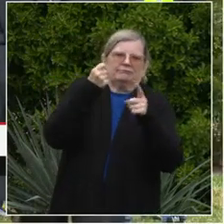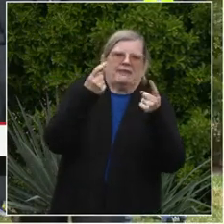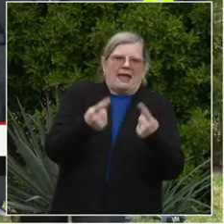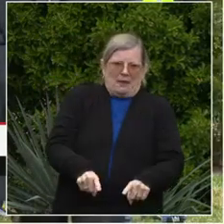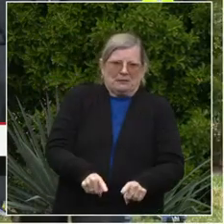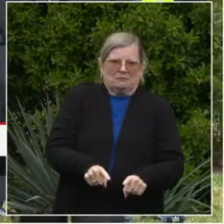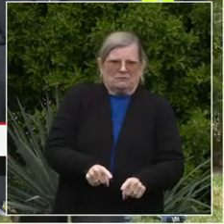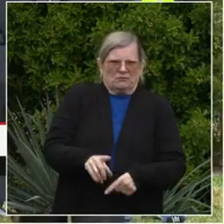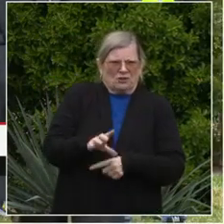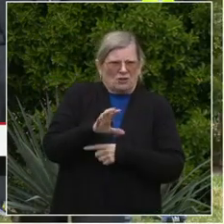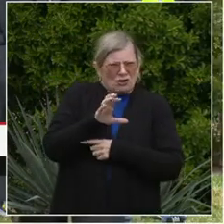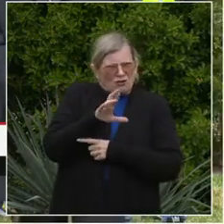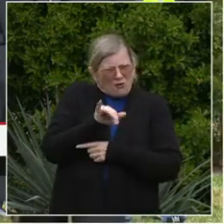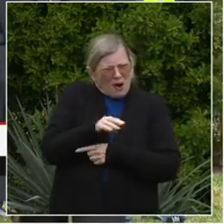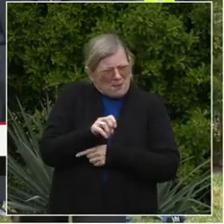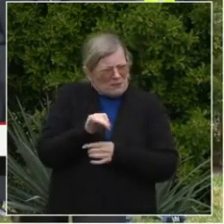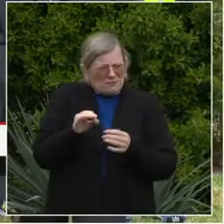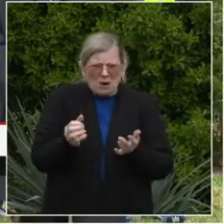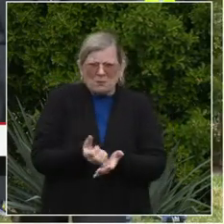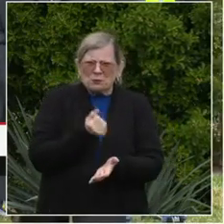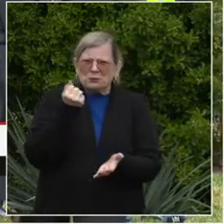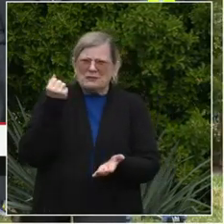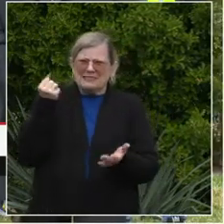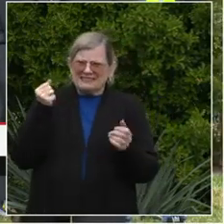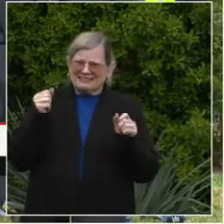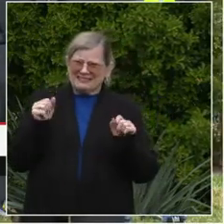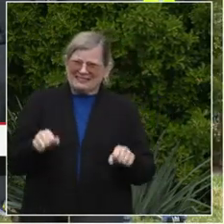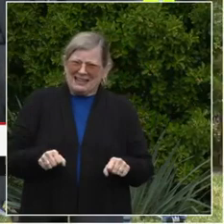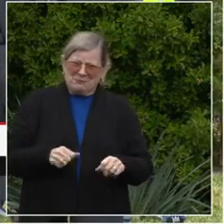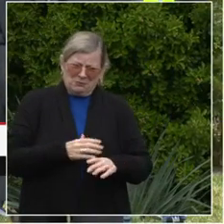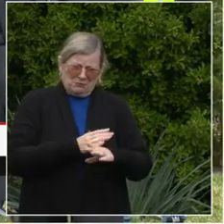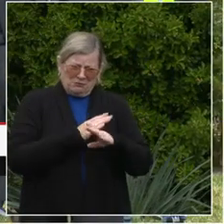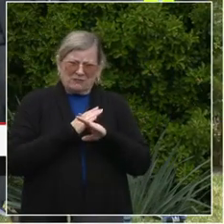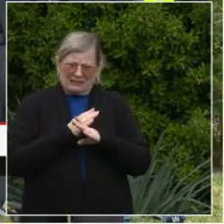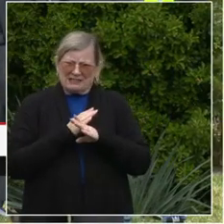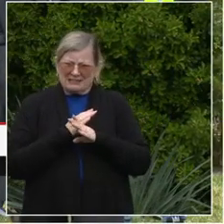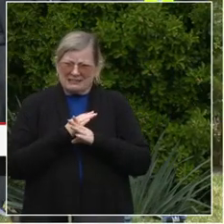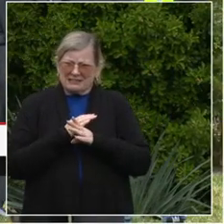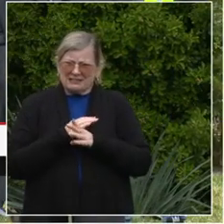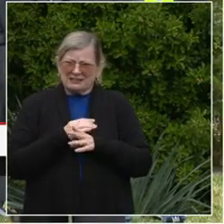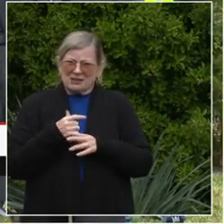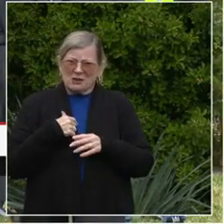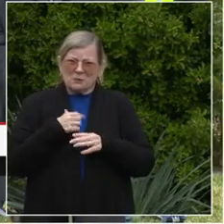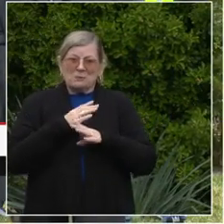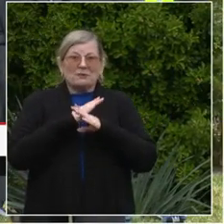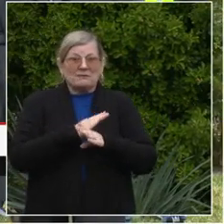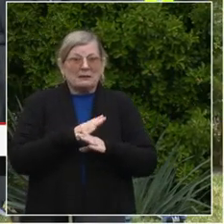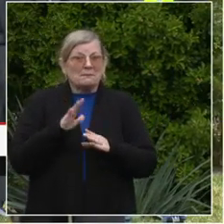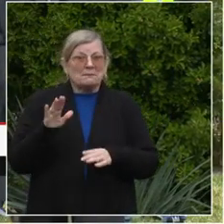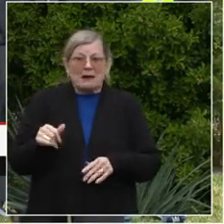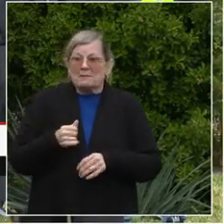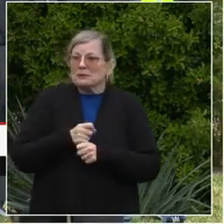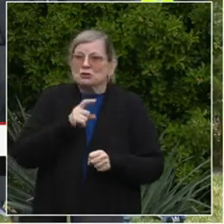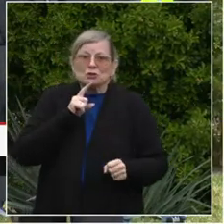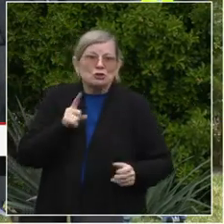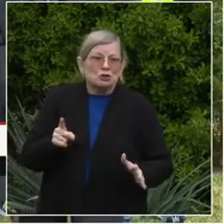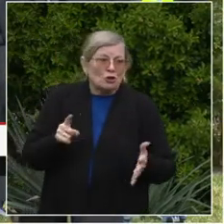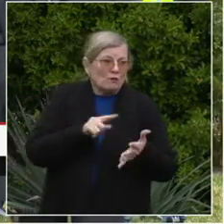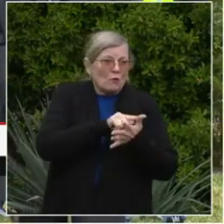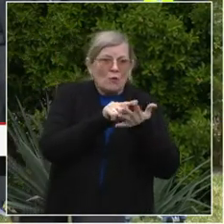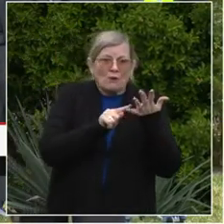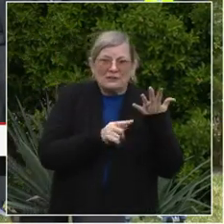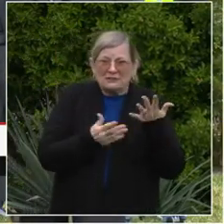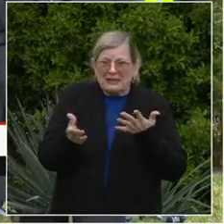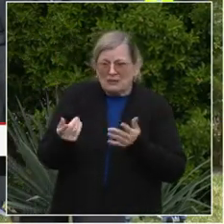opportunity, but it is a crime that we can prevent. We can prevent by taking some of the measures that I'm mentioning here, just removing those